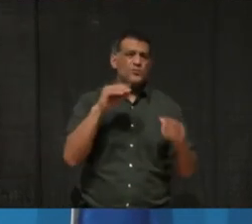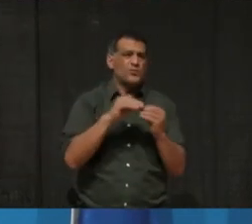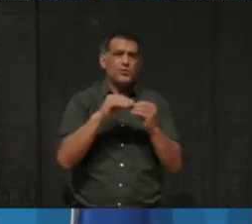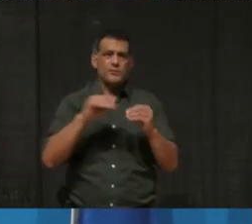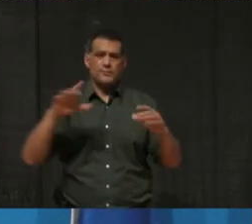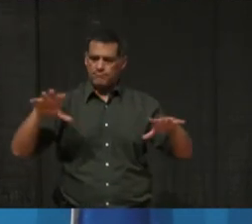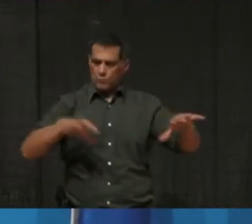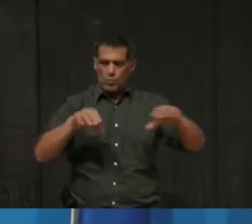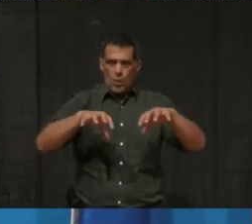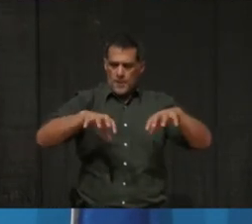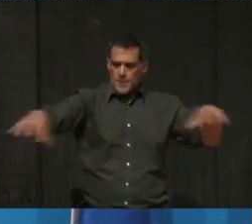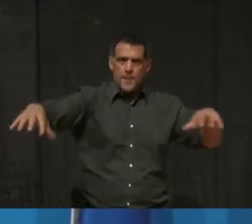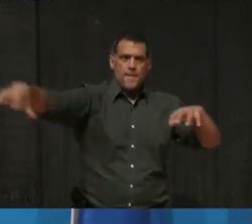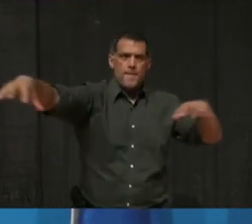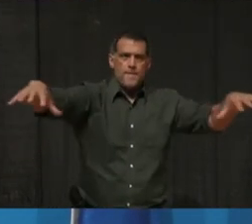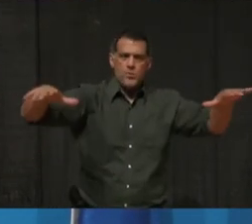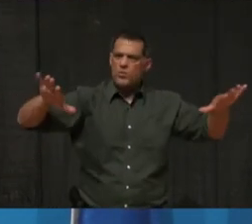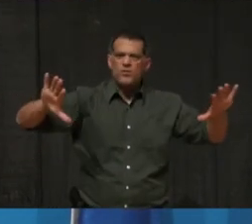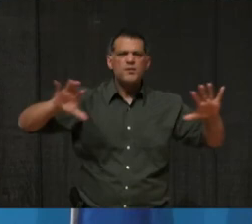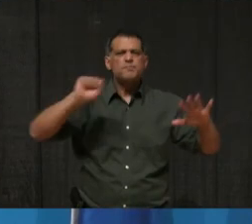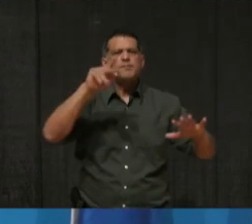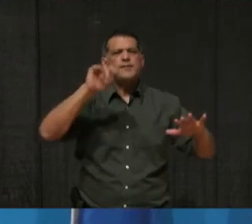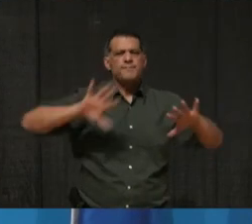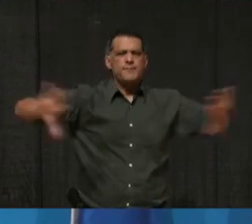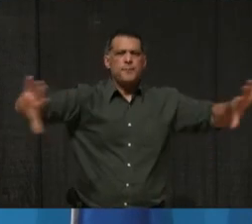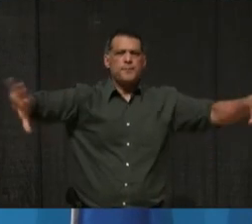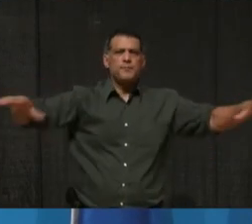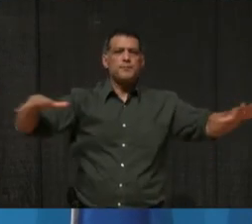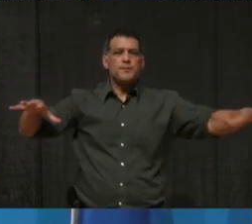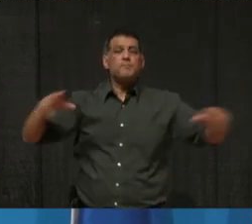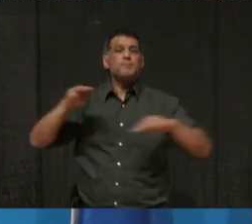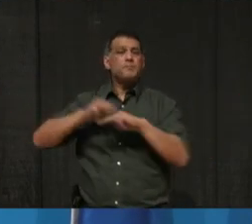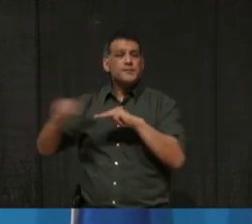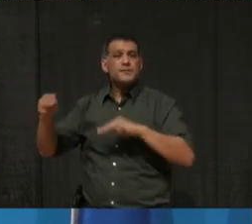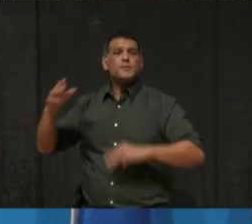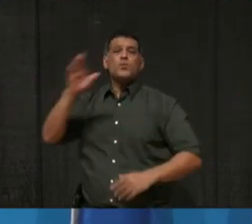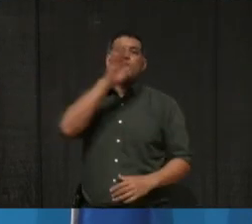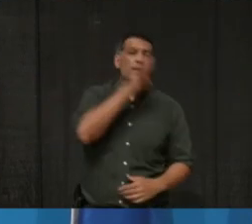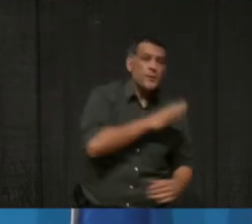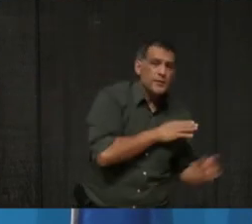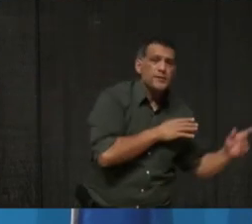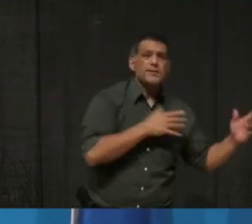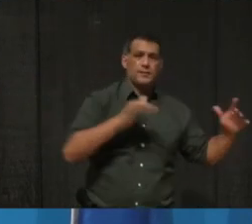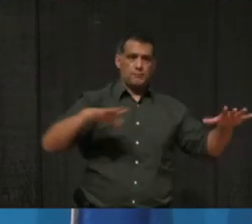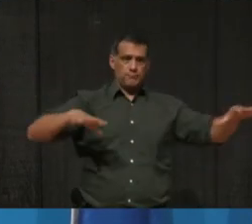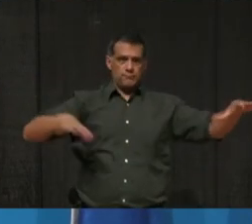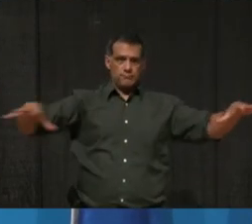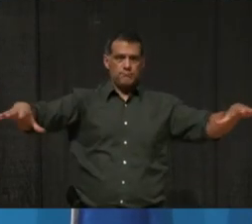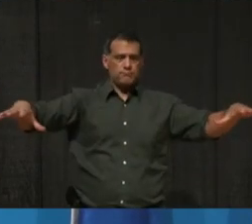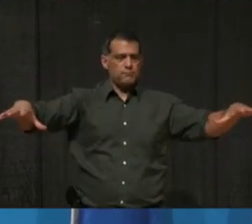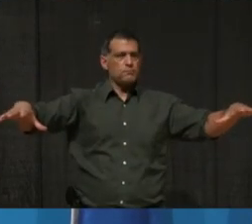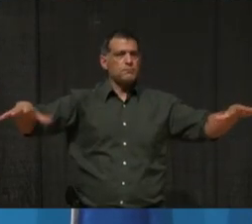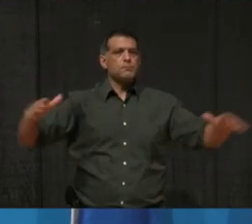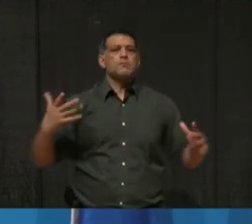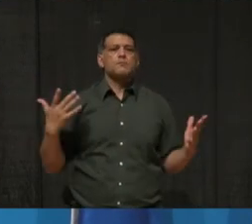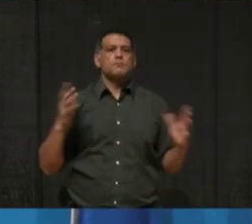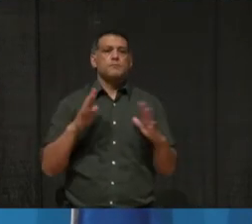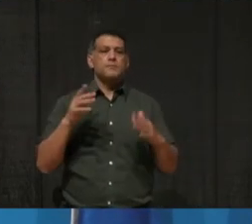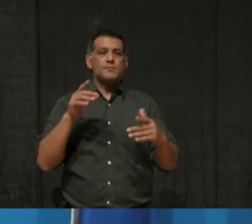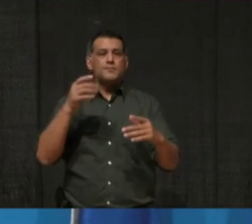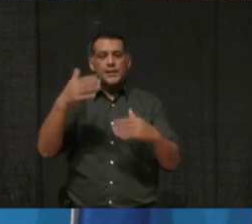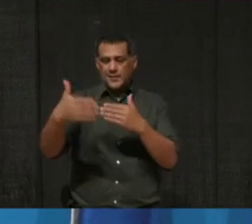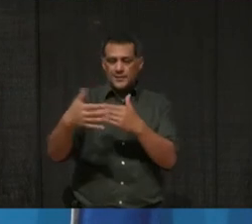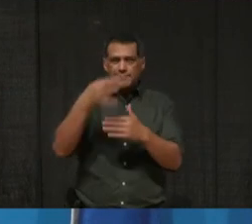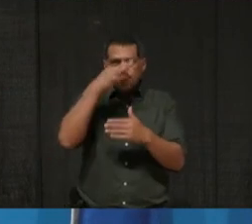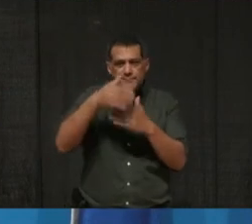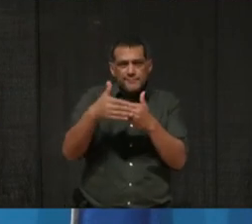the community, throughout all three municipalities, and also maybe located near or close to high priority areas.